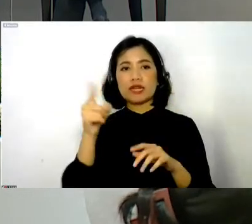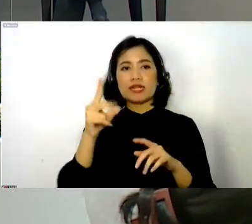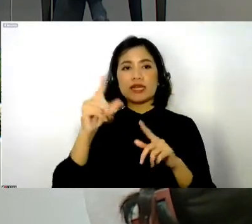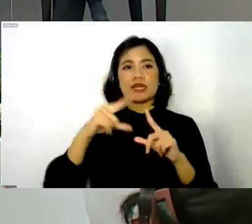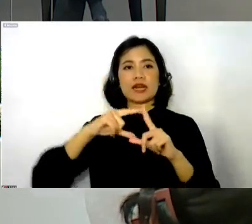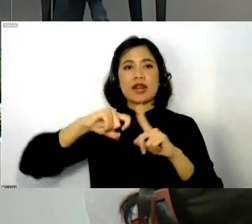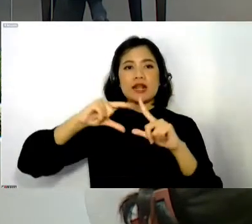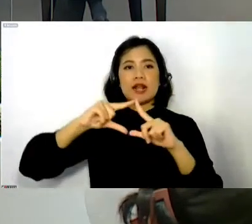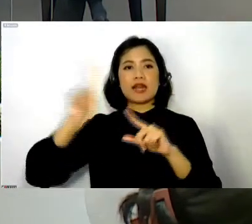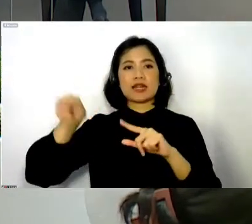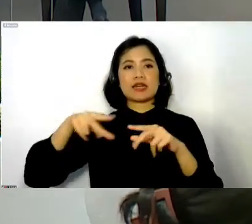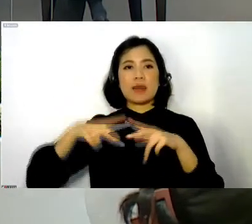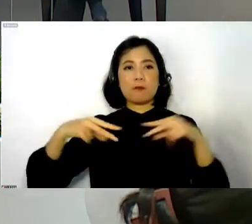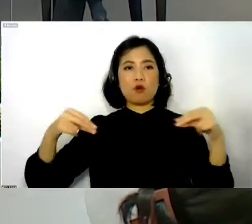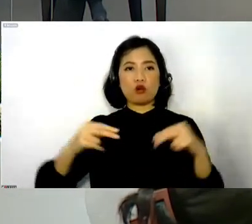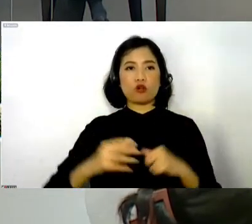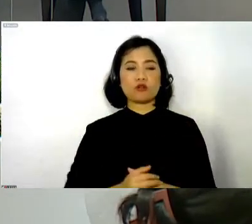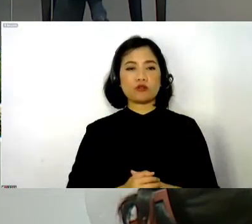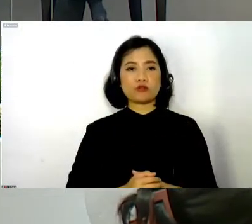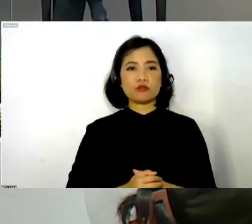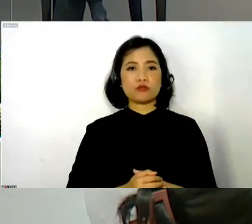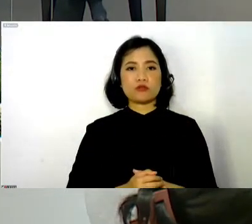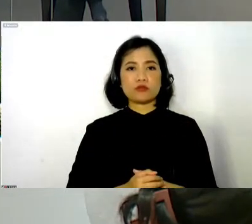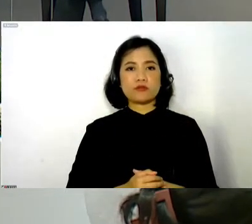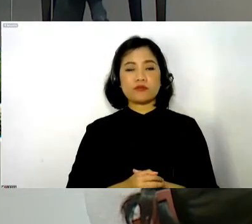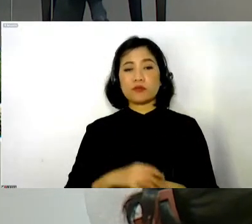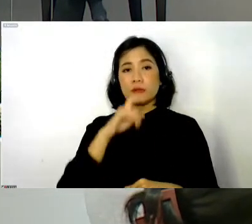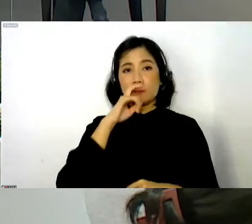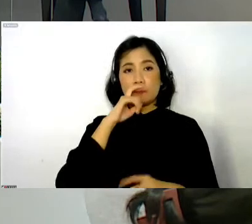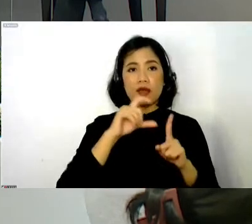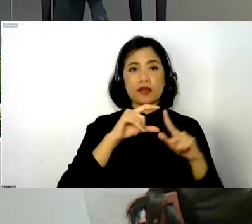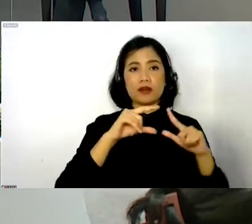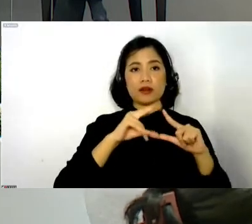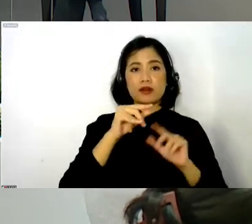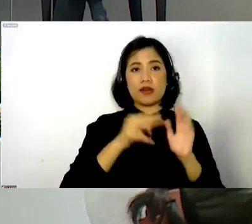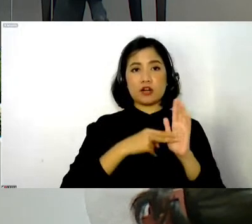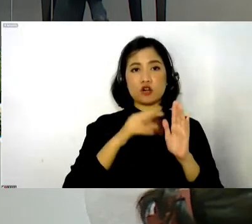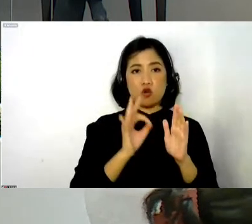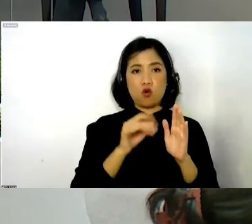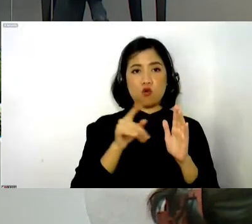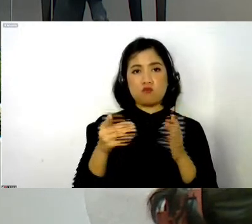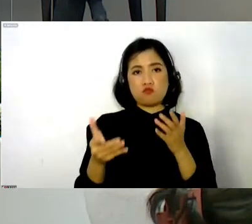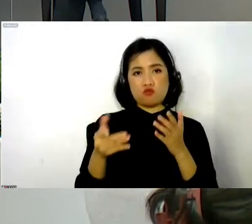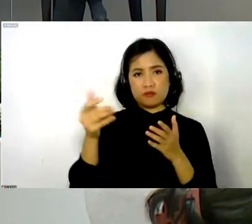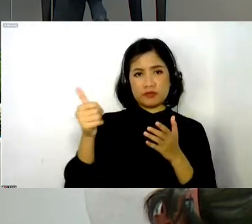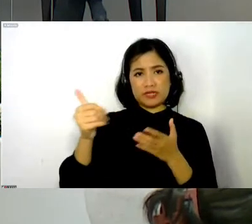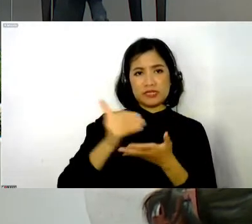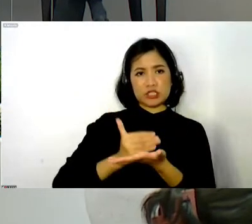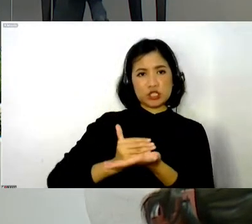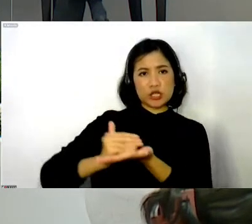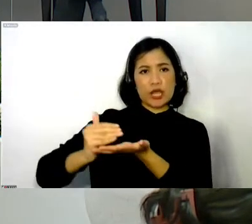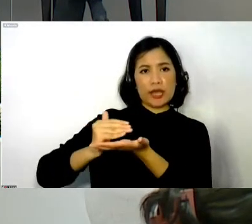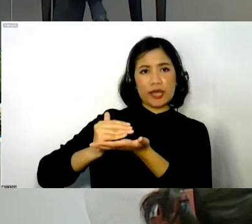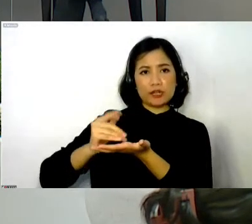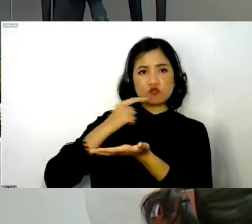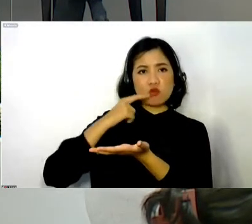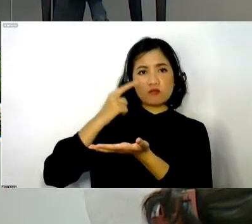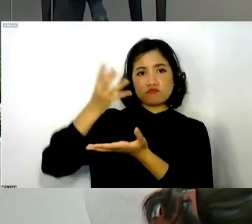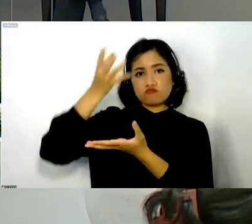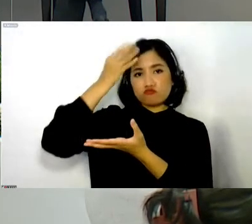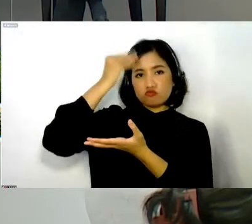Ilan Satriawan, with Abhijit Banerjee. We, written many papers with him. Before he got Nobel, he got